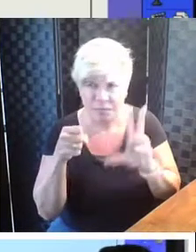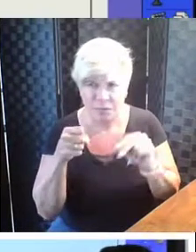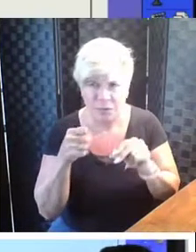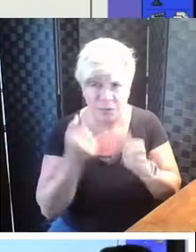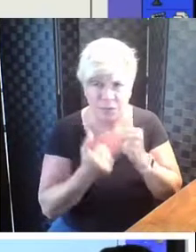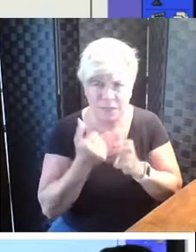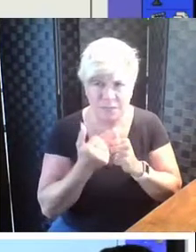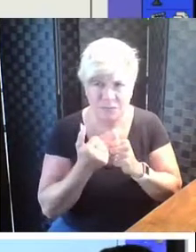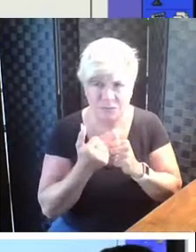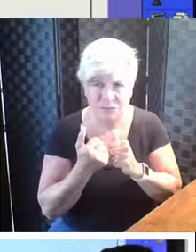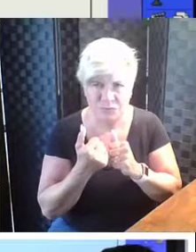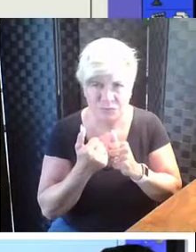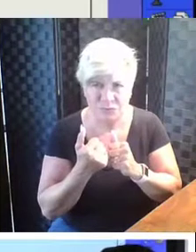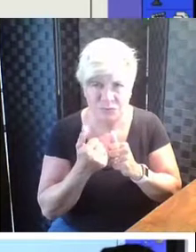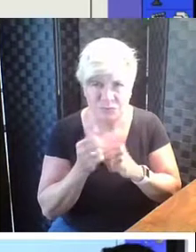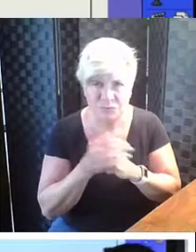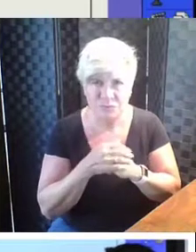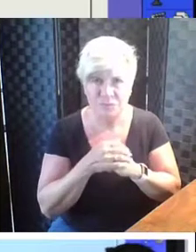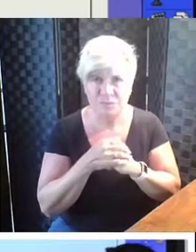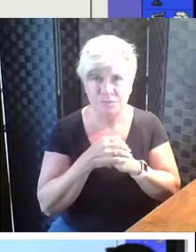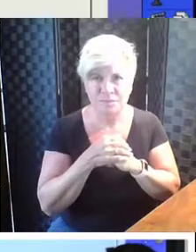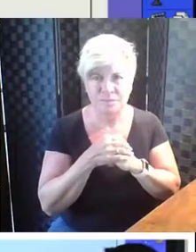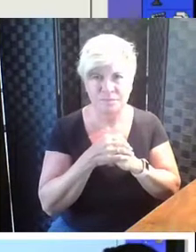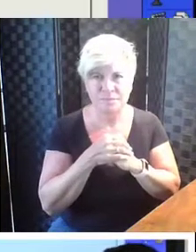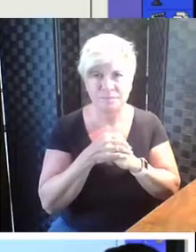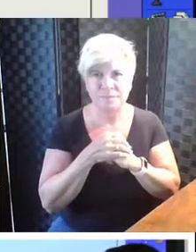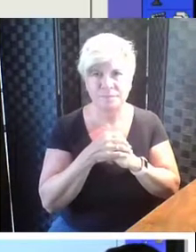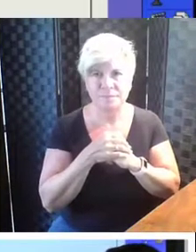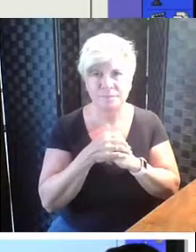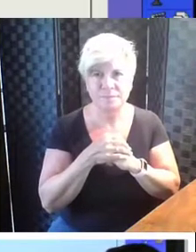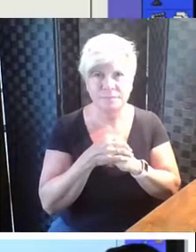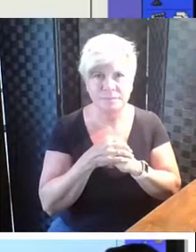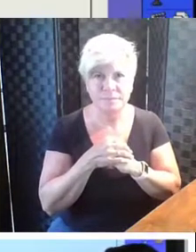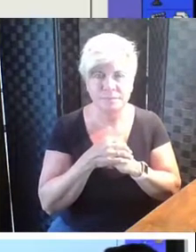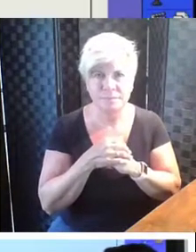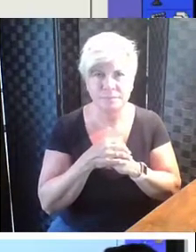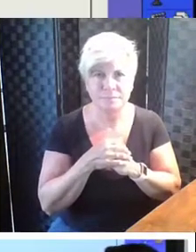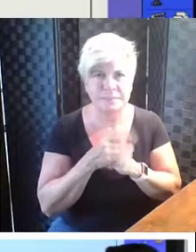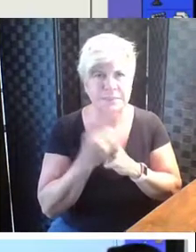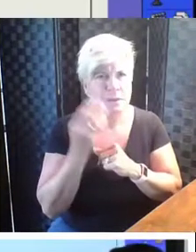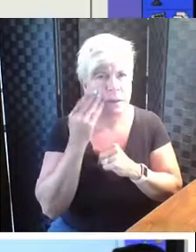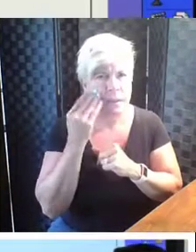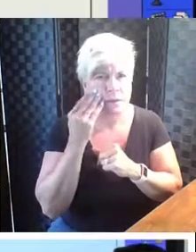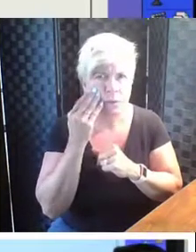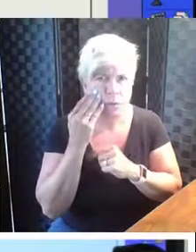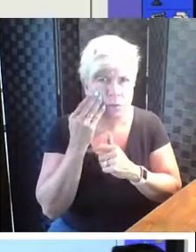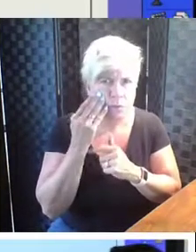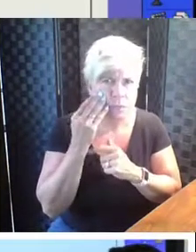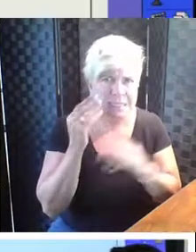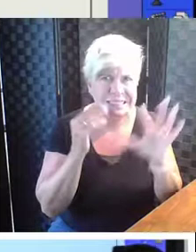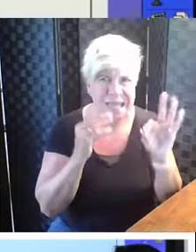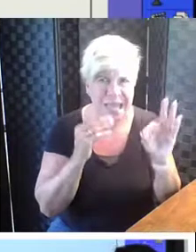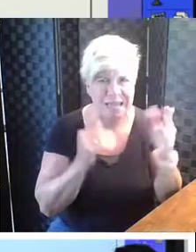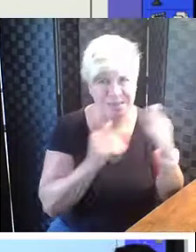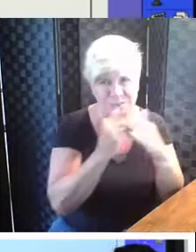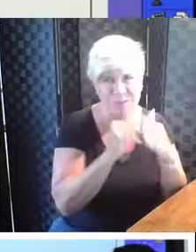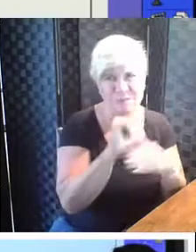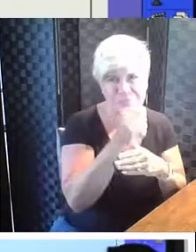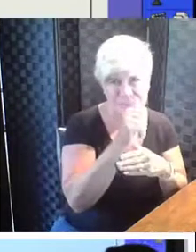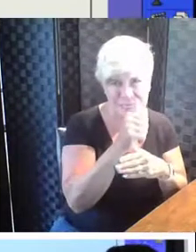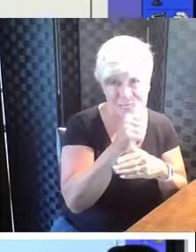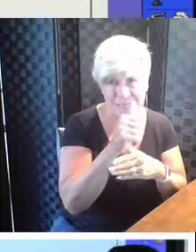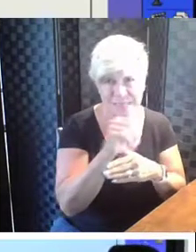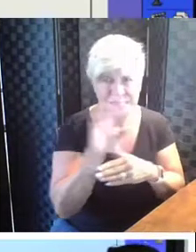no? Well, we know 9 is pretty close